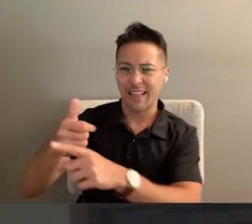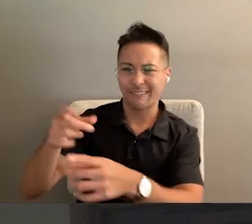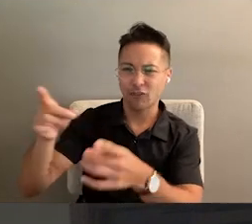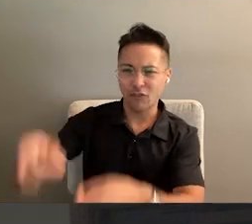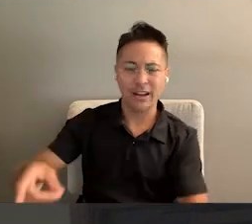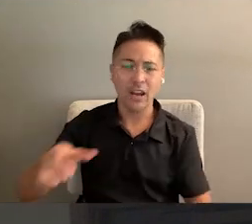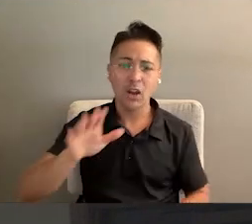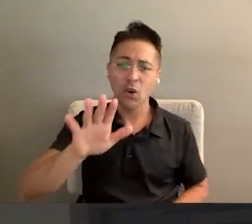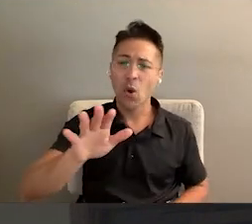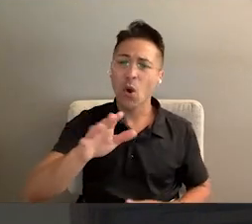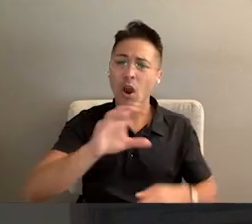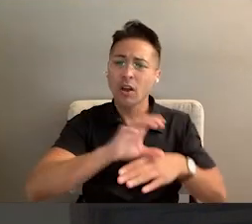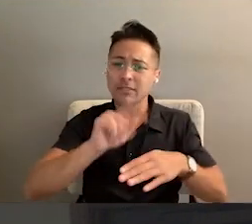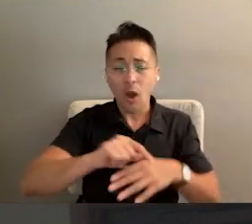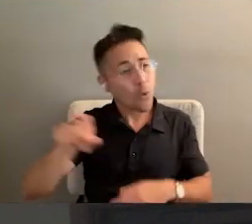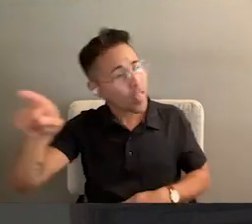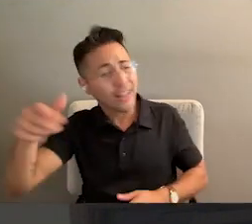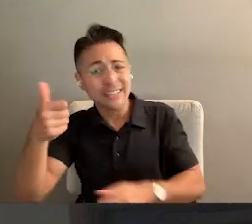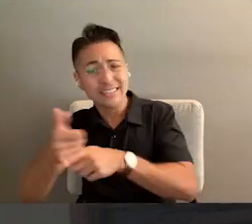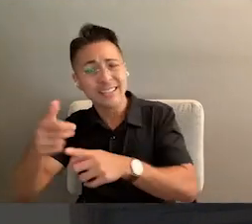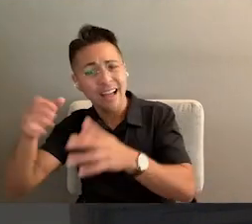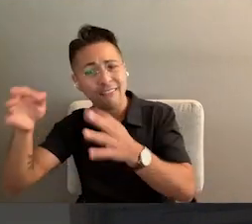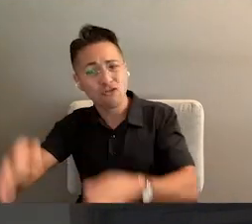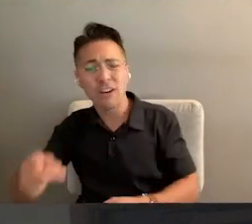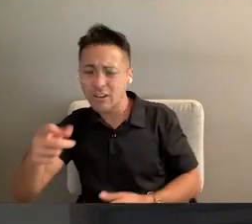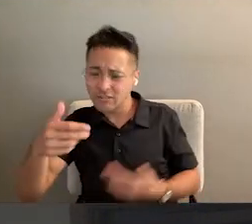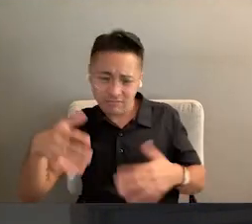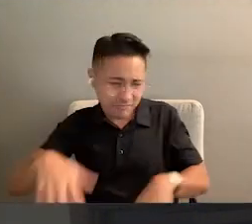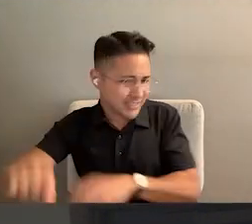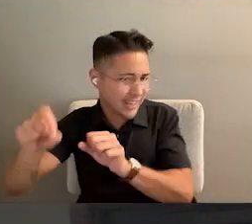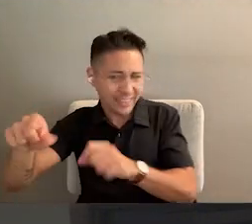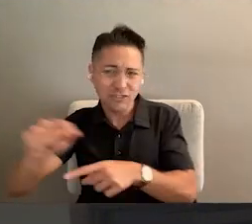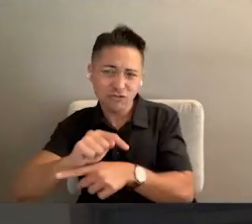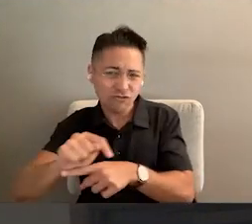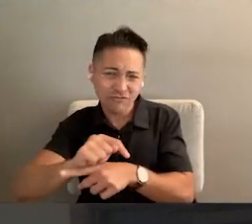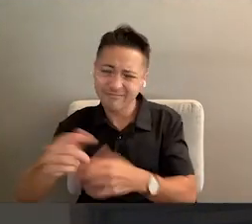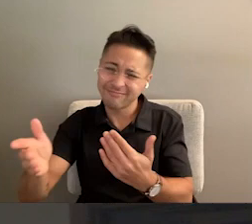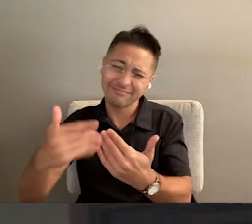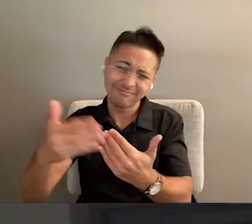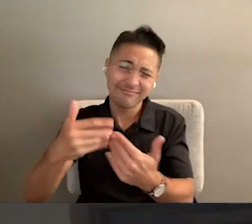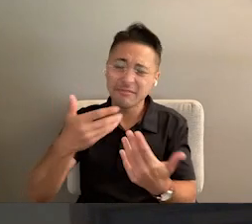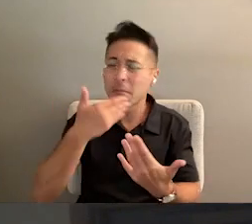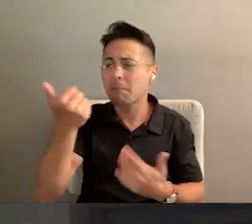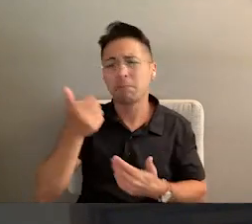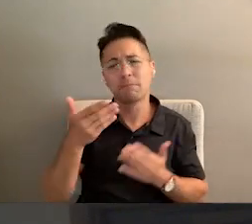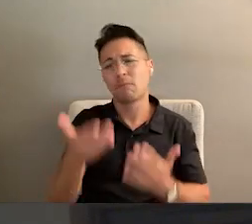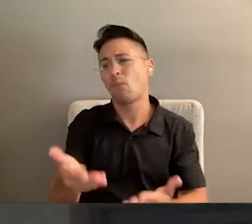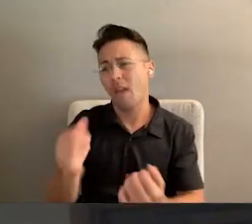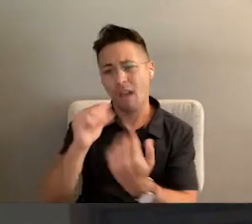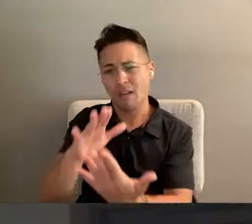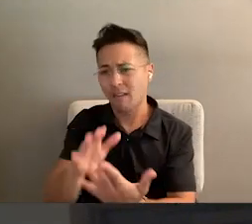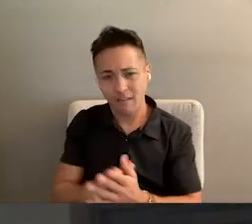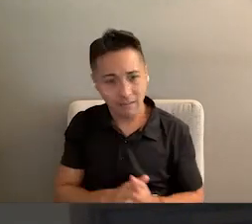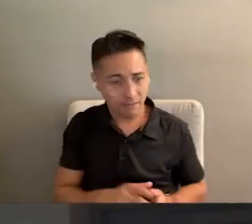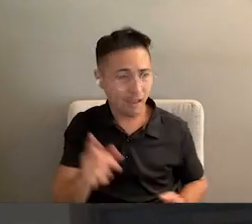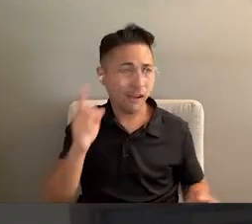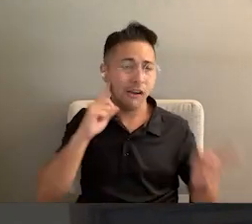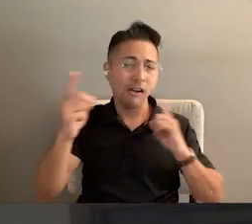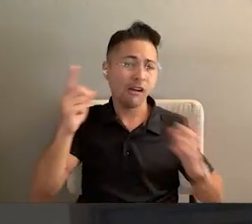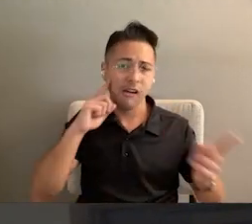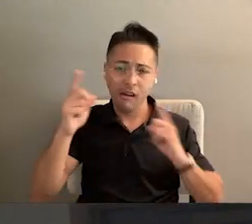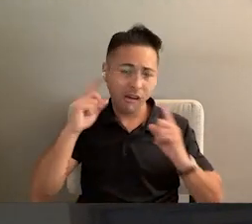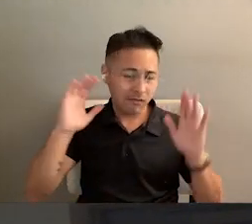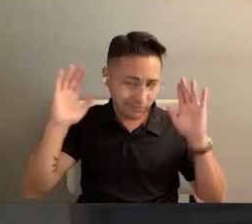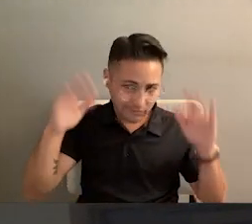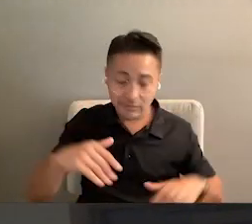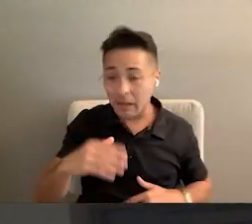Oh, thank God. Don't do it. Don't do the self-directed option. Your consultant may even say, oh, look, it's self-directed. You just take this self-directed training. It's just so